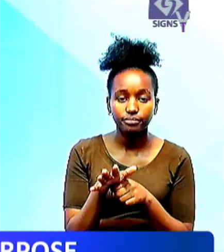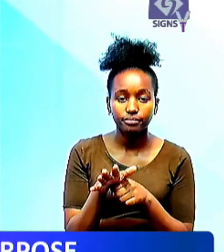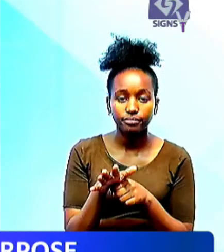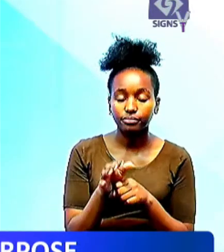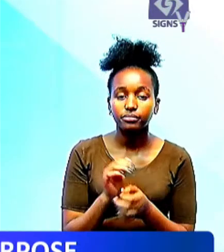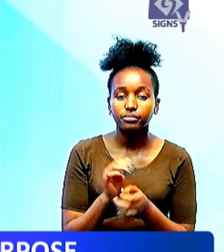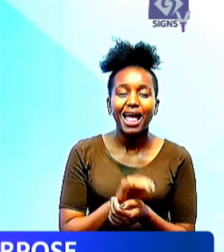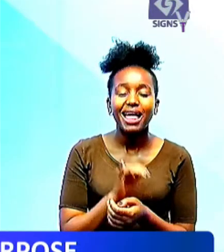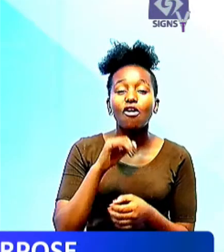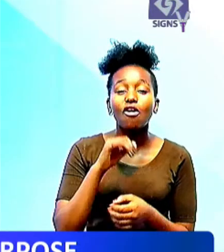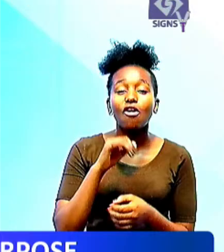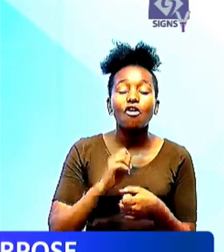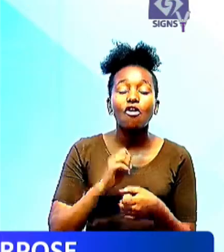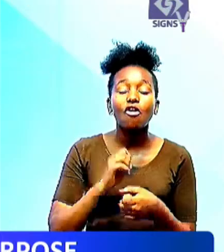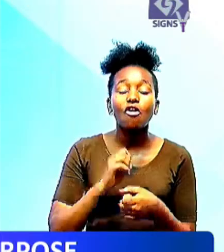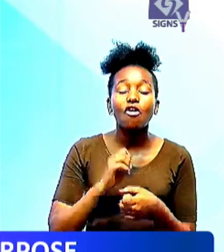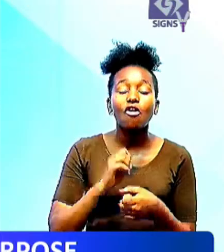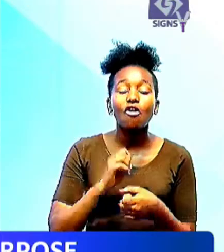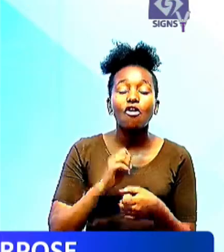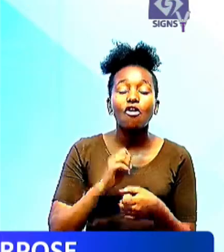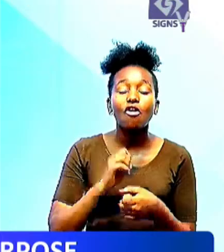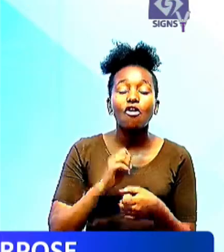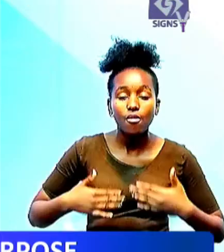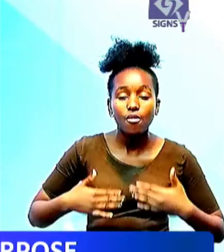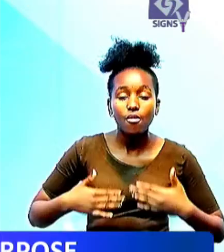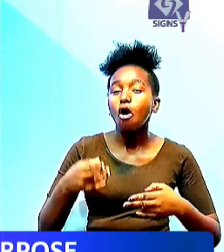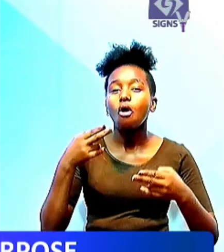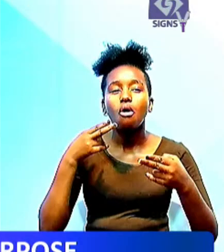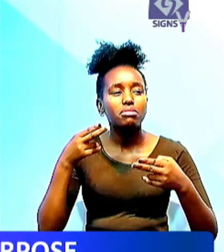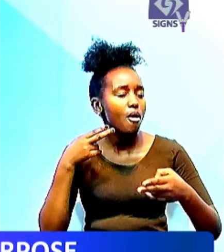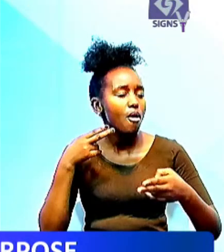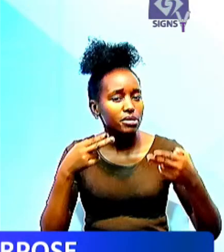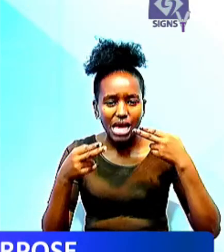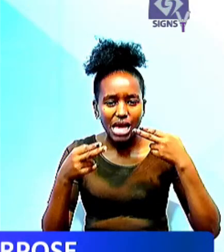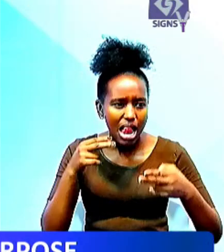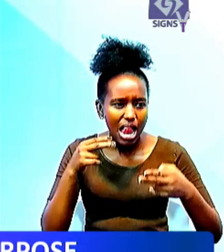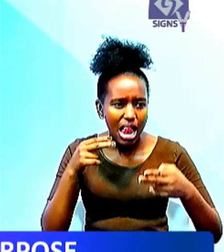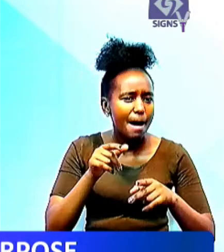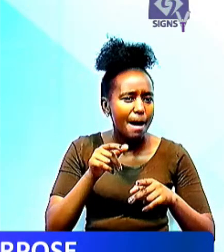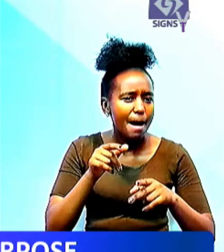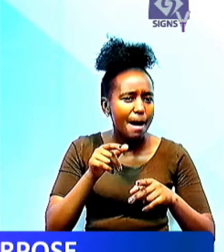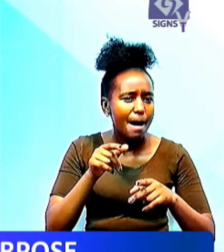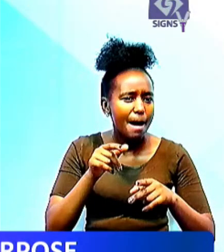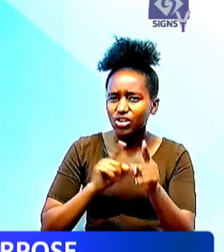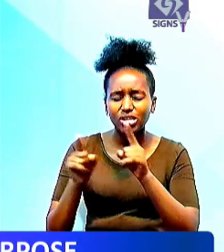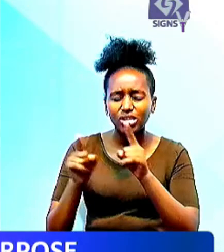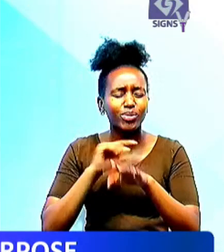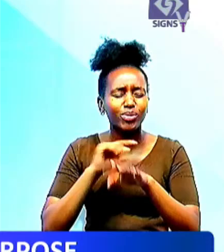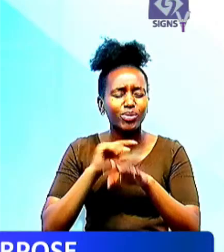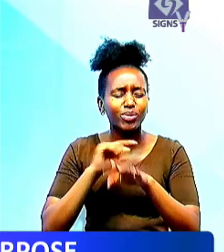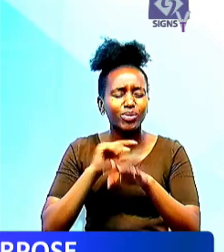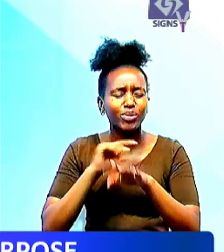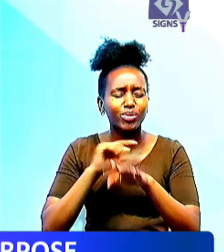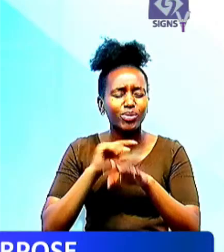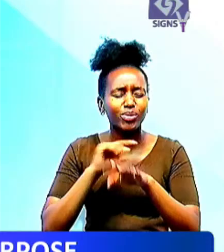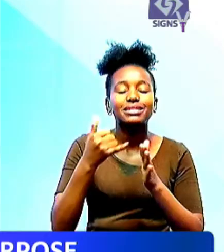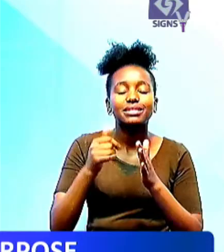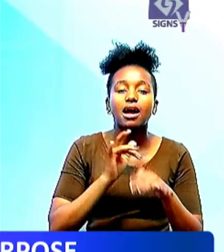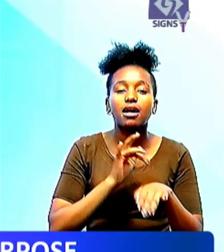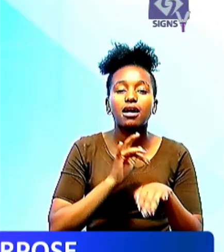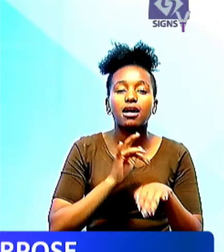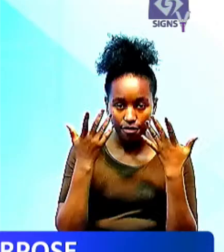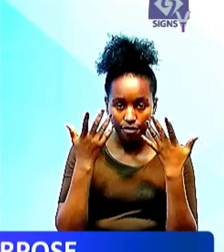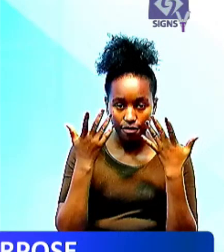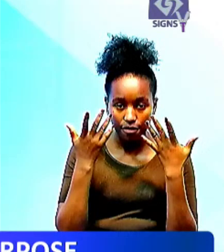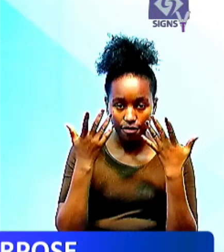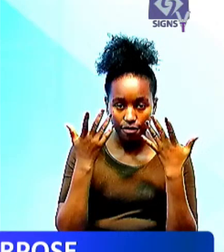don't spare anyone. You are in the hotel industry, you are in the media, you are in transport, you are everywhere. It cuts across. Affected, yeah. And even when